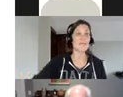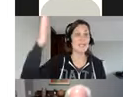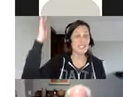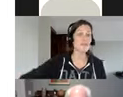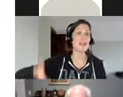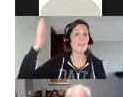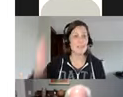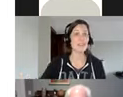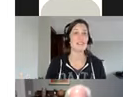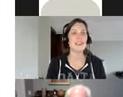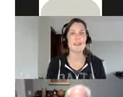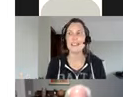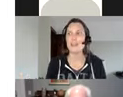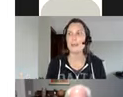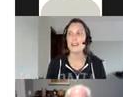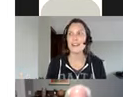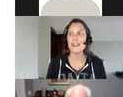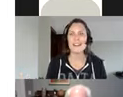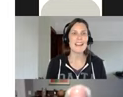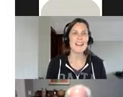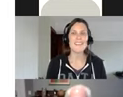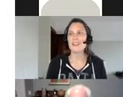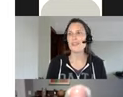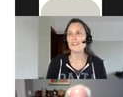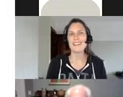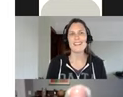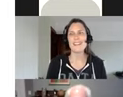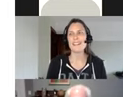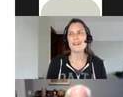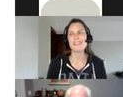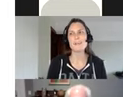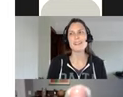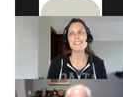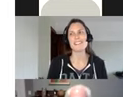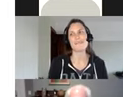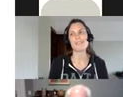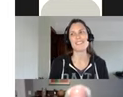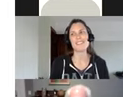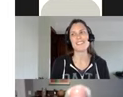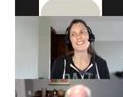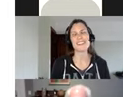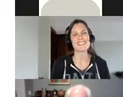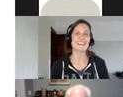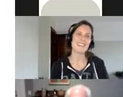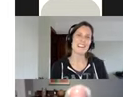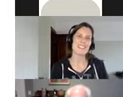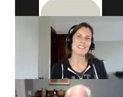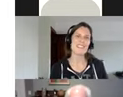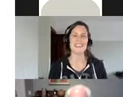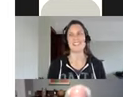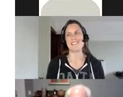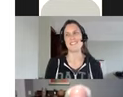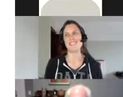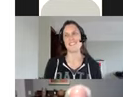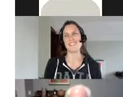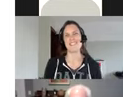we've got this big stripe of dark data right down the middle. And you know what? Since somebody did just type in religious affiliation, I will just go